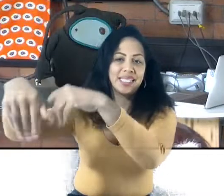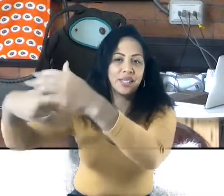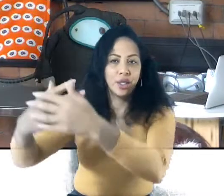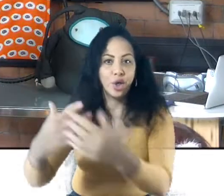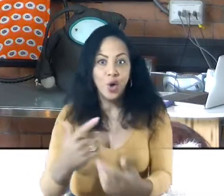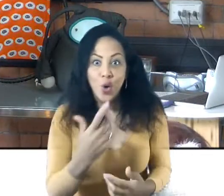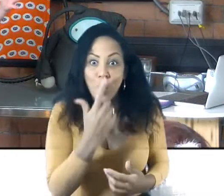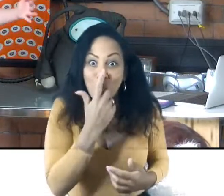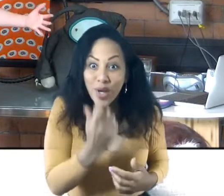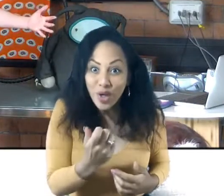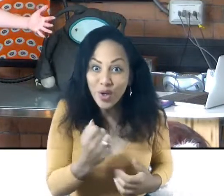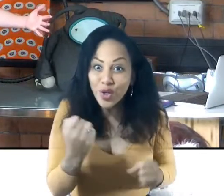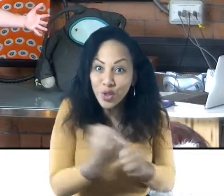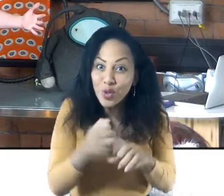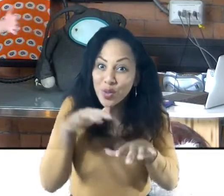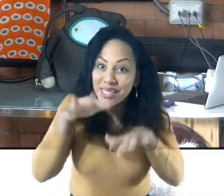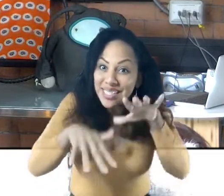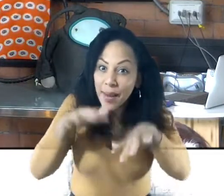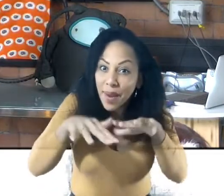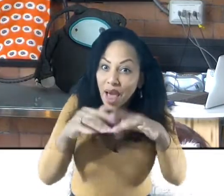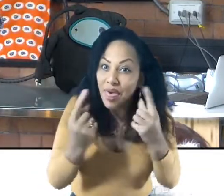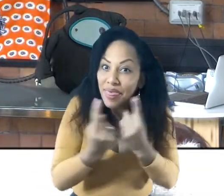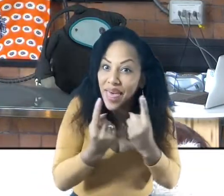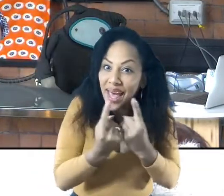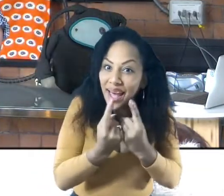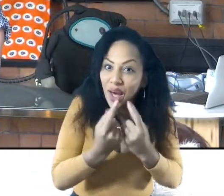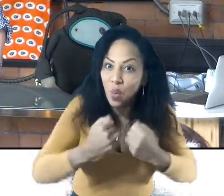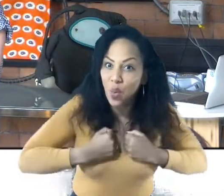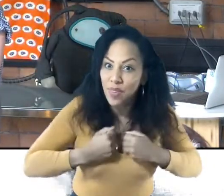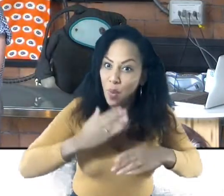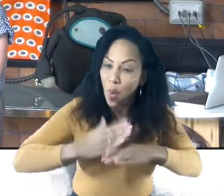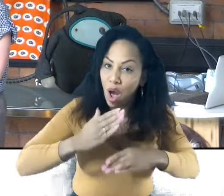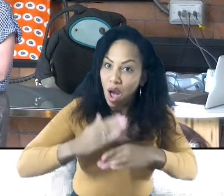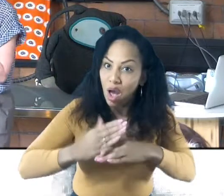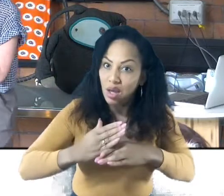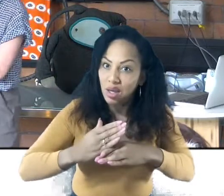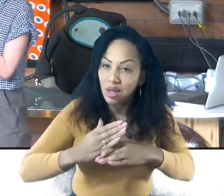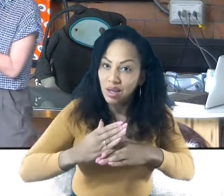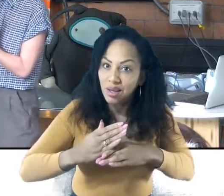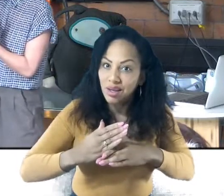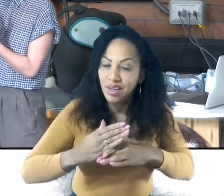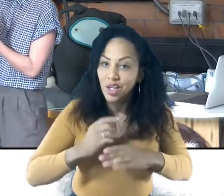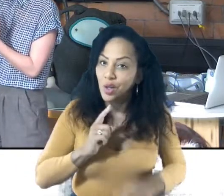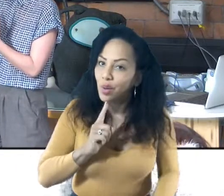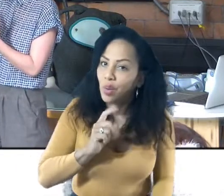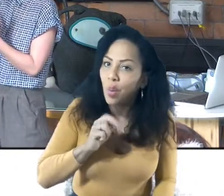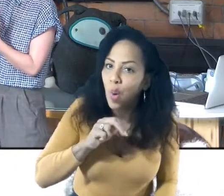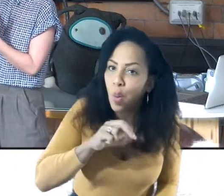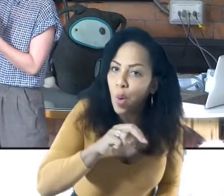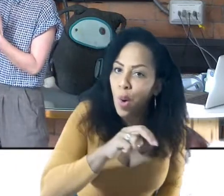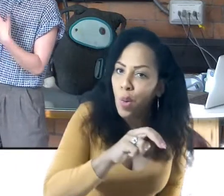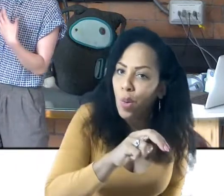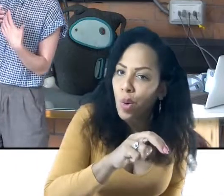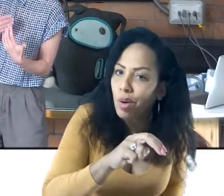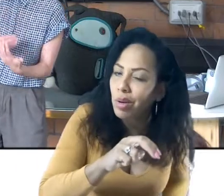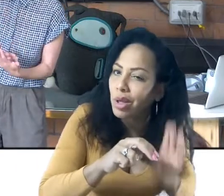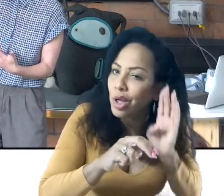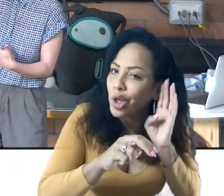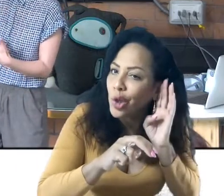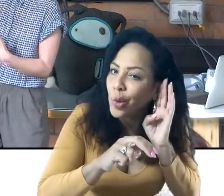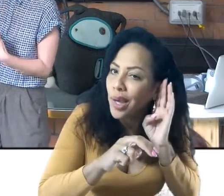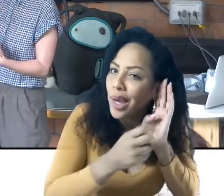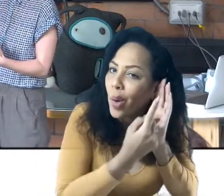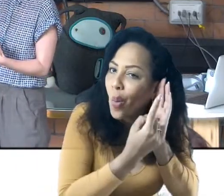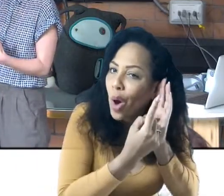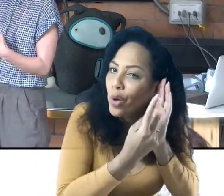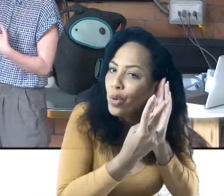stand back, you can hear the choir, that kind of thing. So, yeah, along those lines, but the song lines